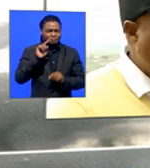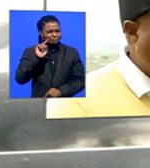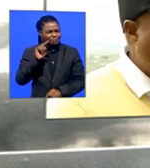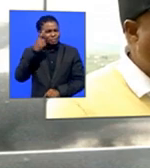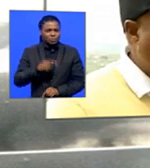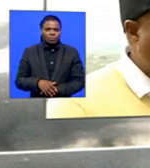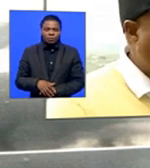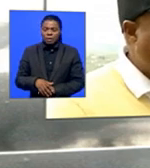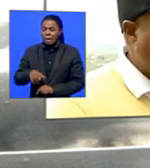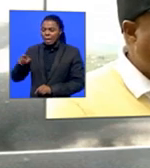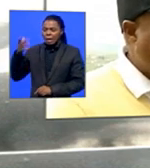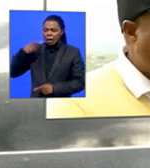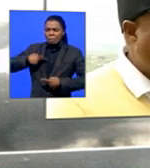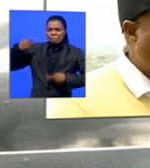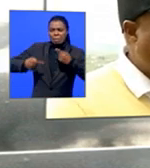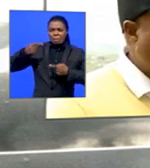sit down with the enemy